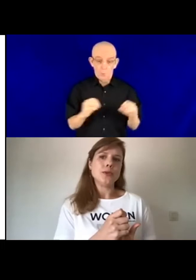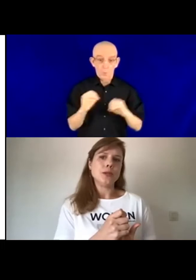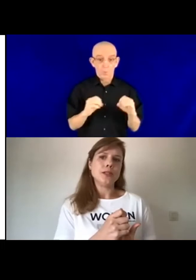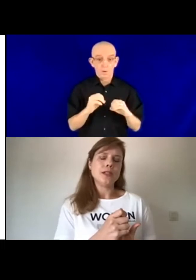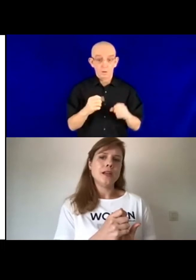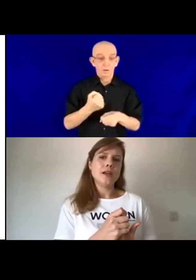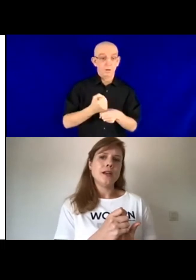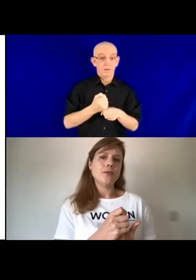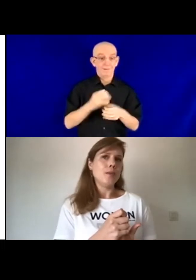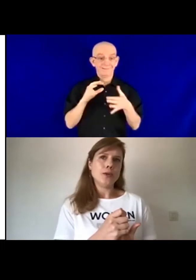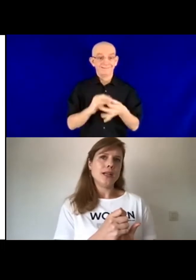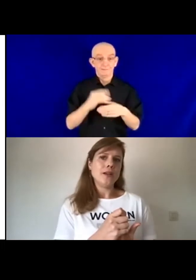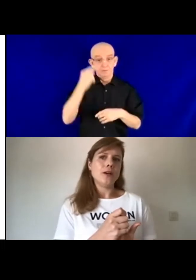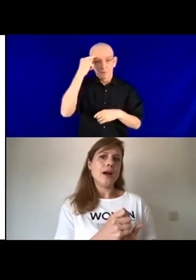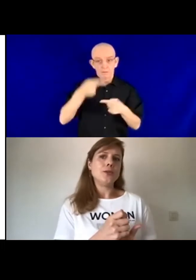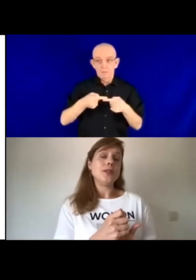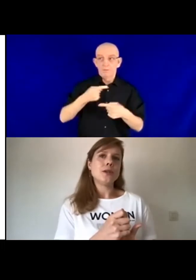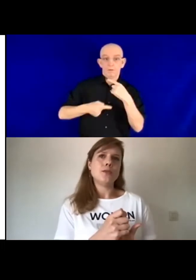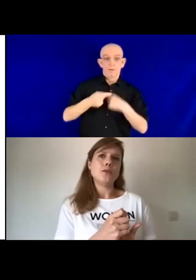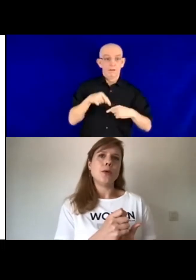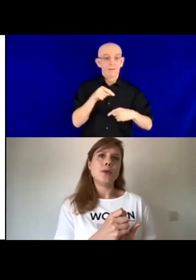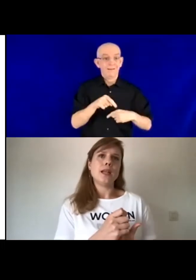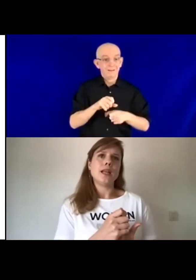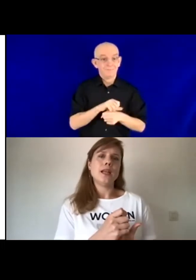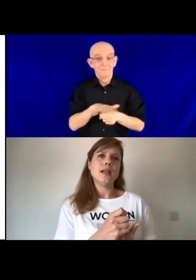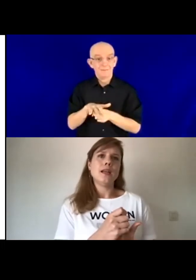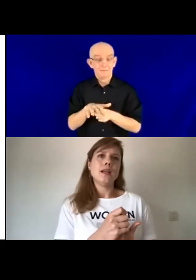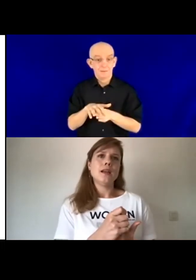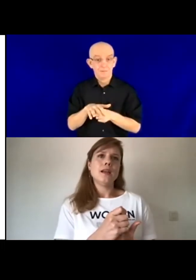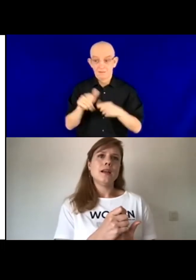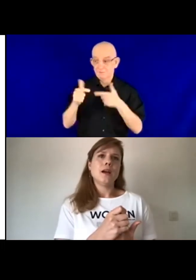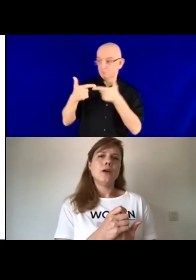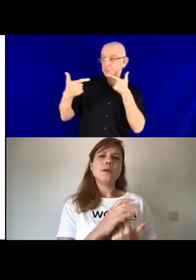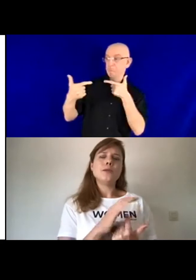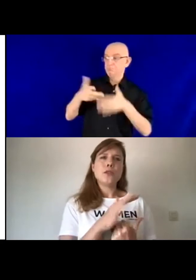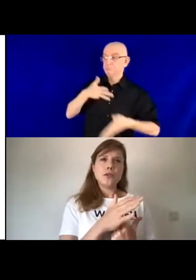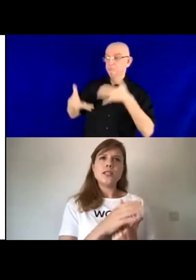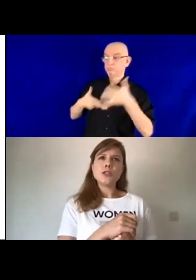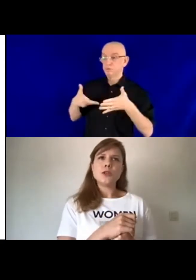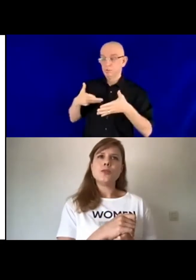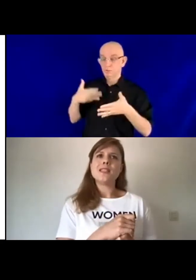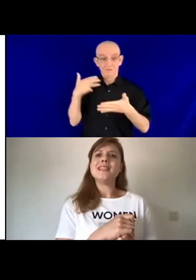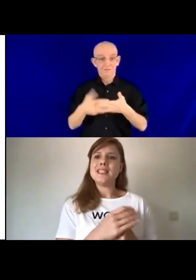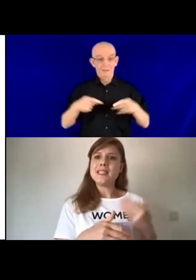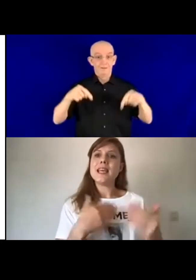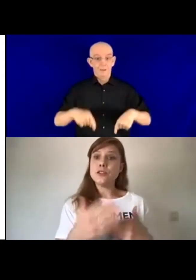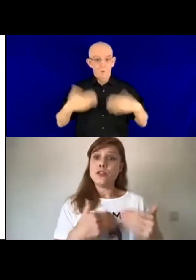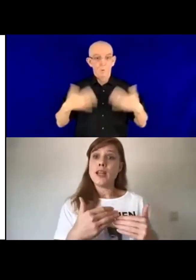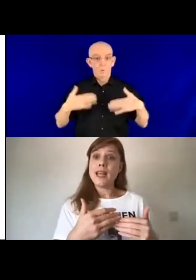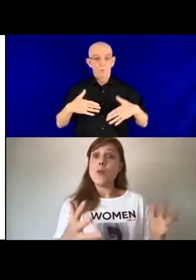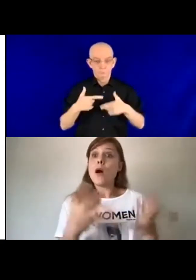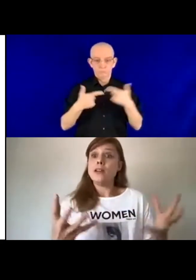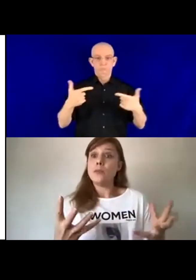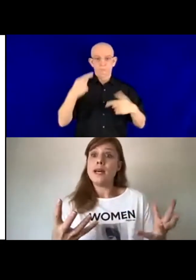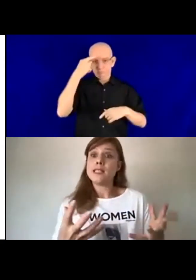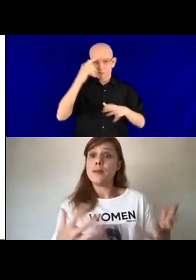to work remotely or how to interpret remotely. Around 32% did take